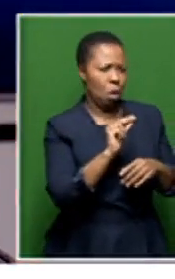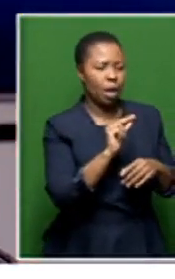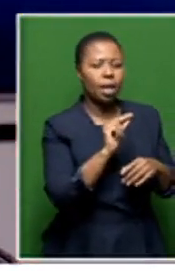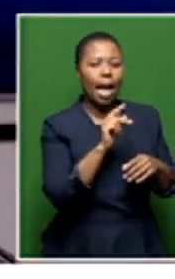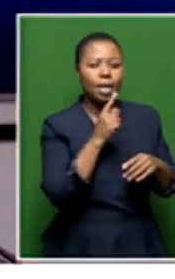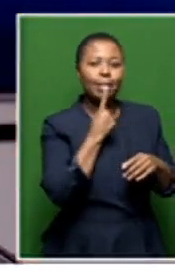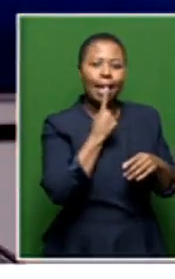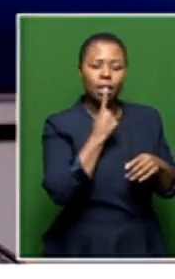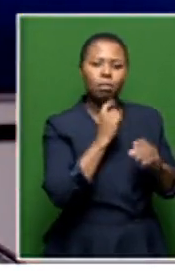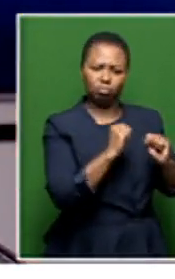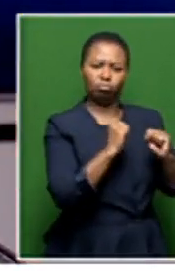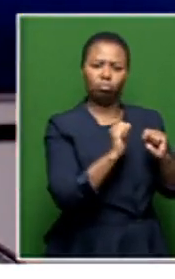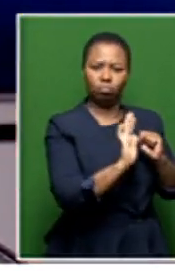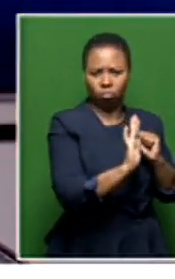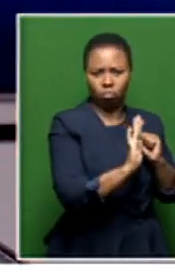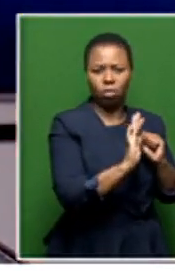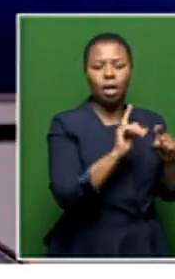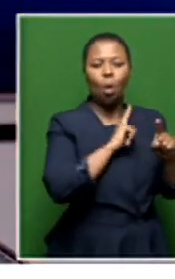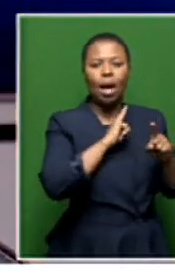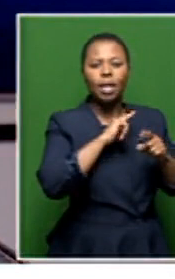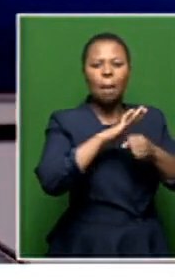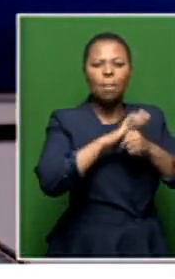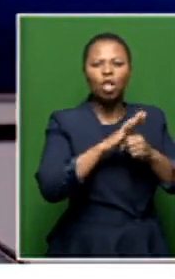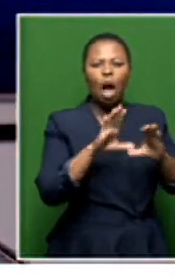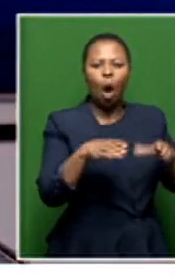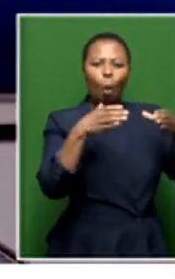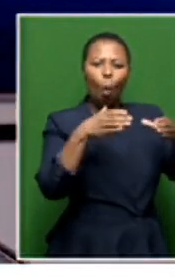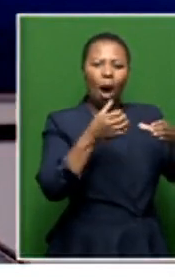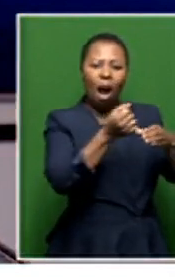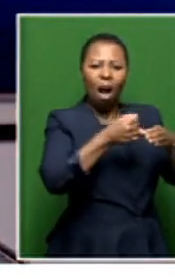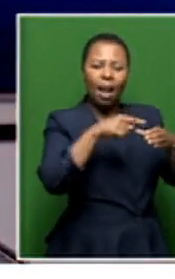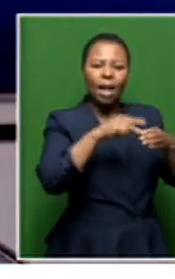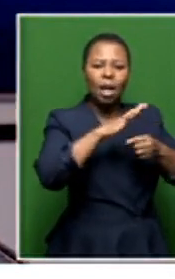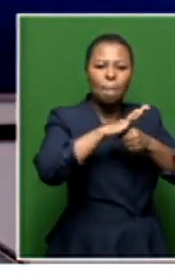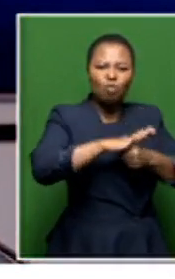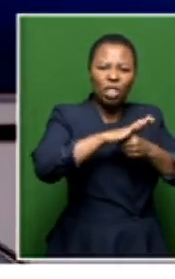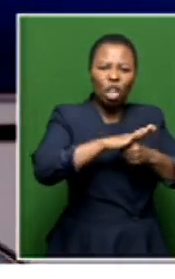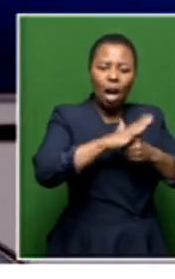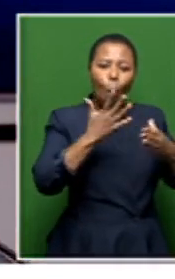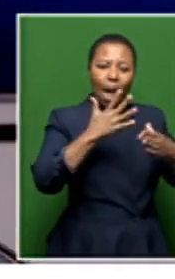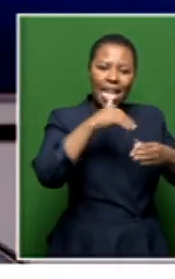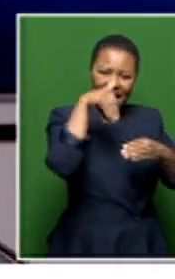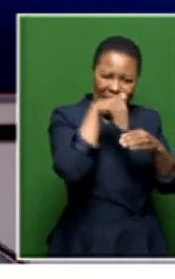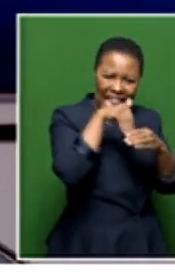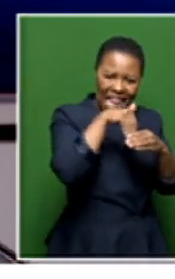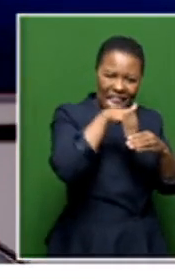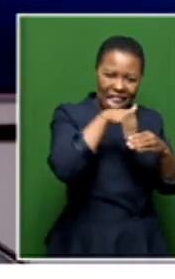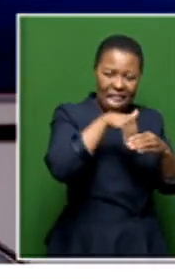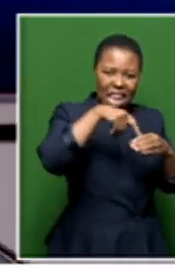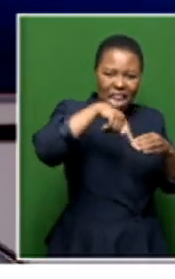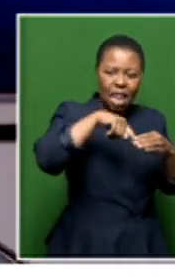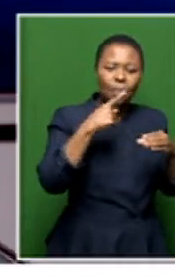it. Because in the pressure cooker, all the pressure is within. So